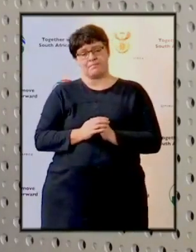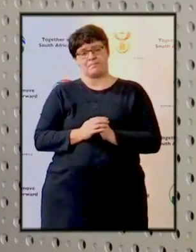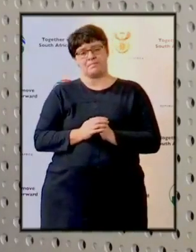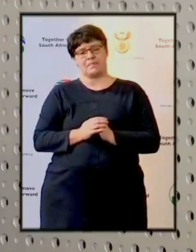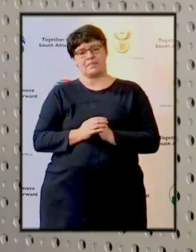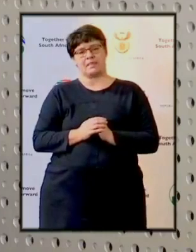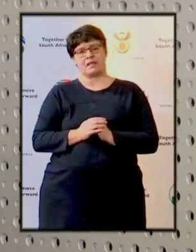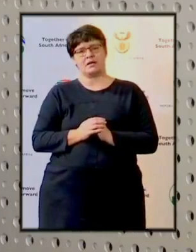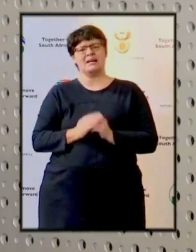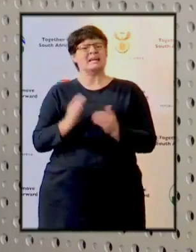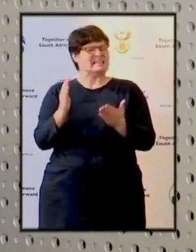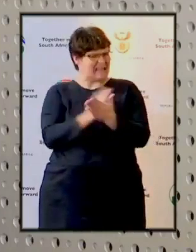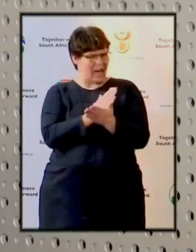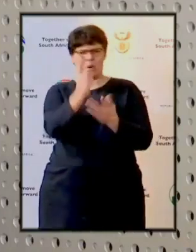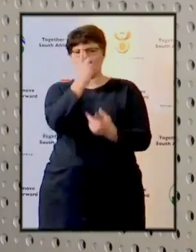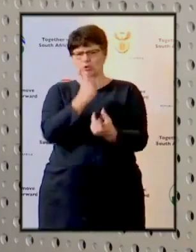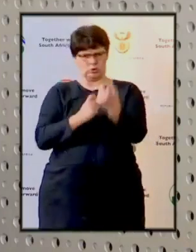some questions were asked about